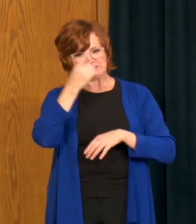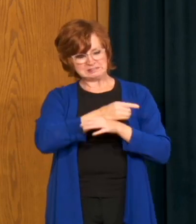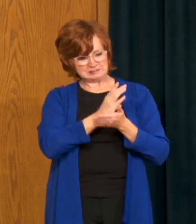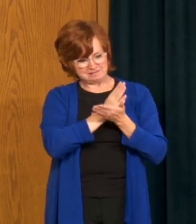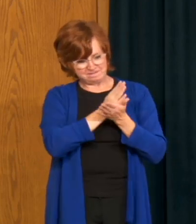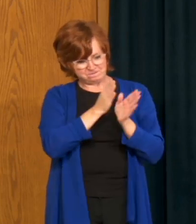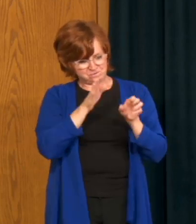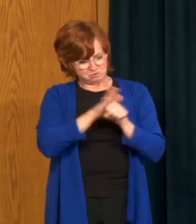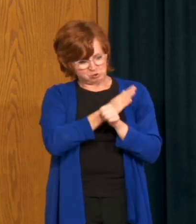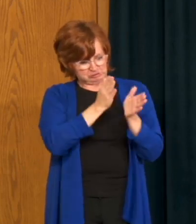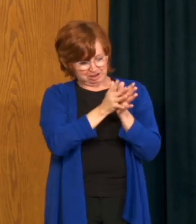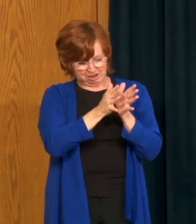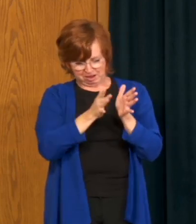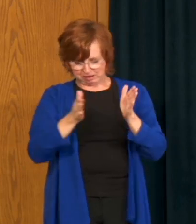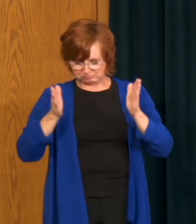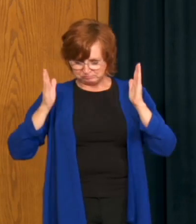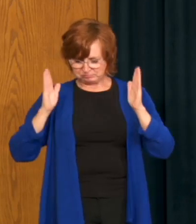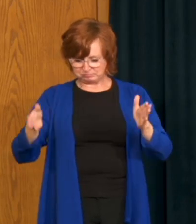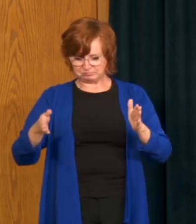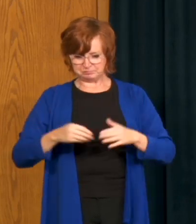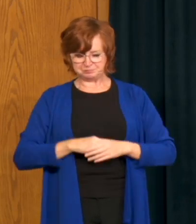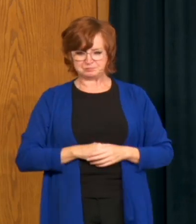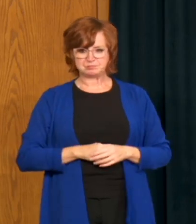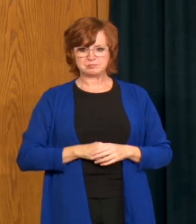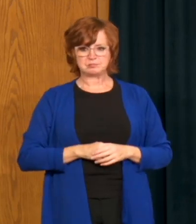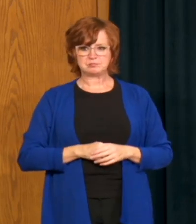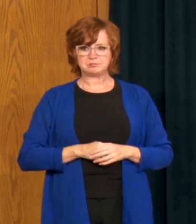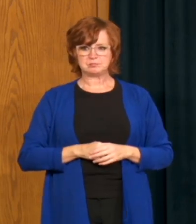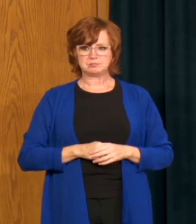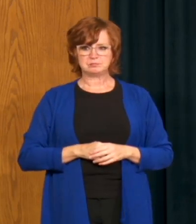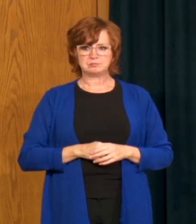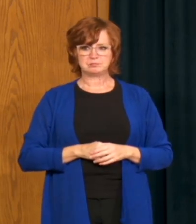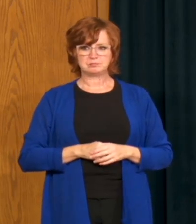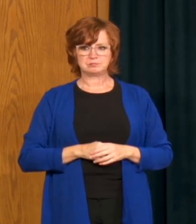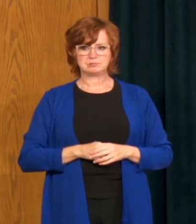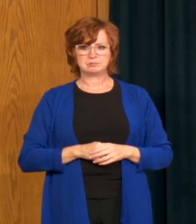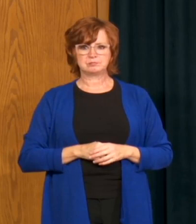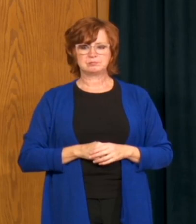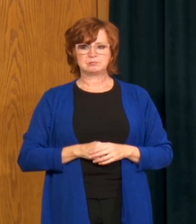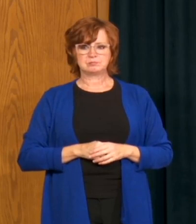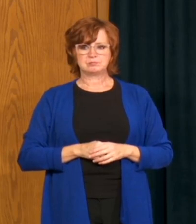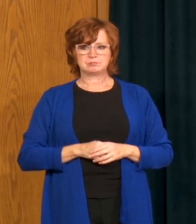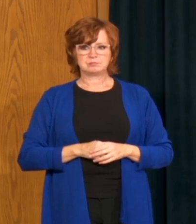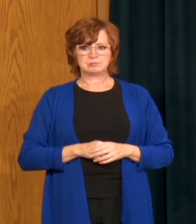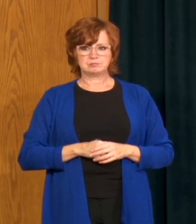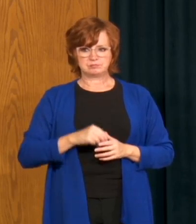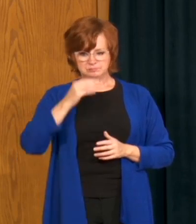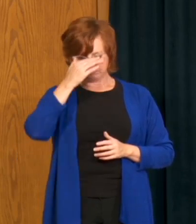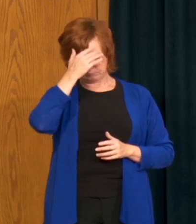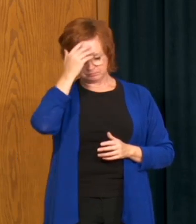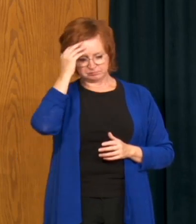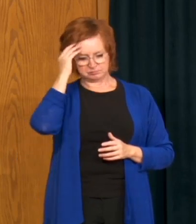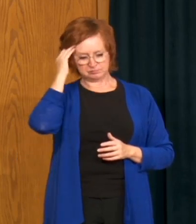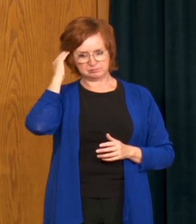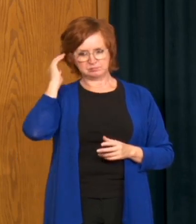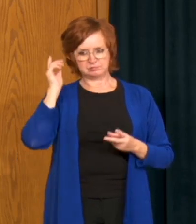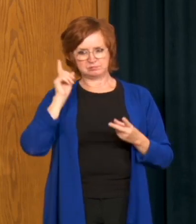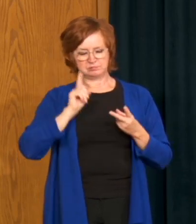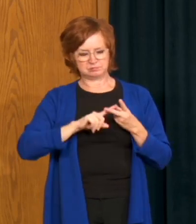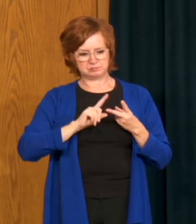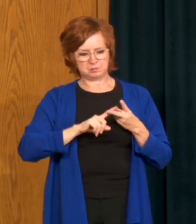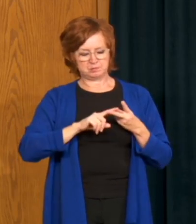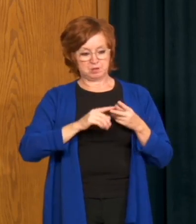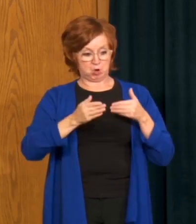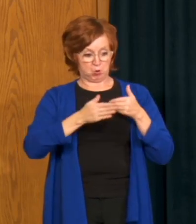have to stay. So I think that's a common misconception that some people may have. If you're a close contact, you really do have to isolate for 14